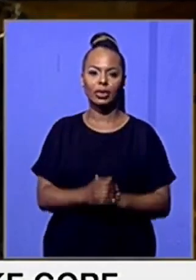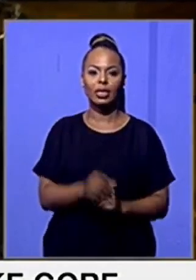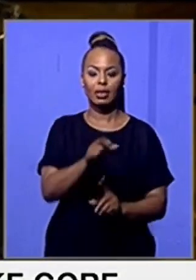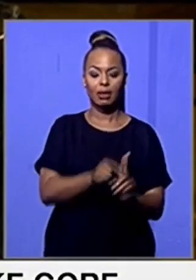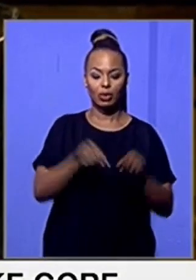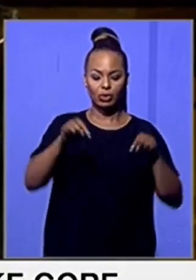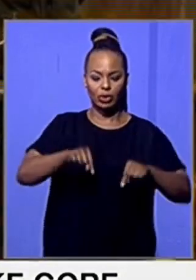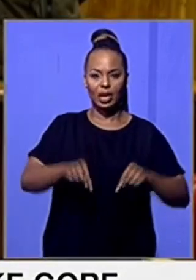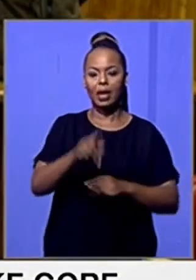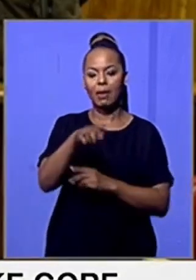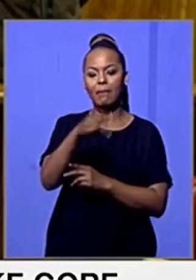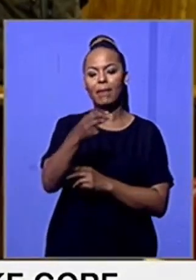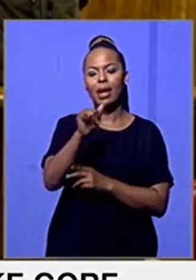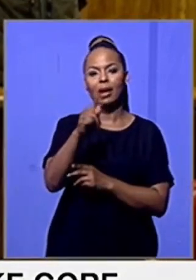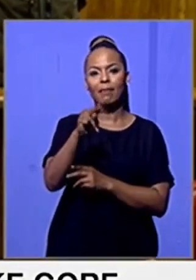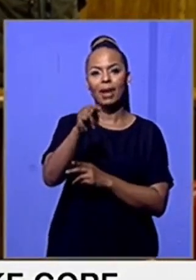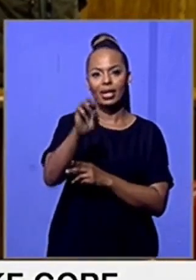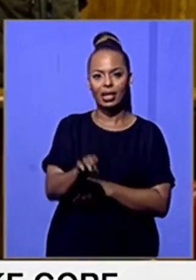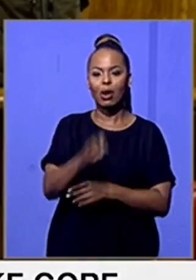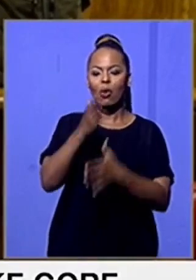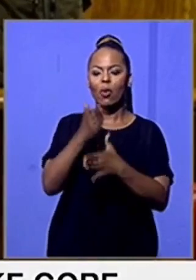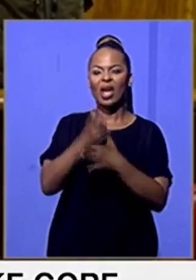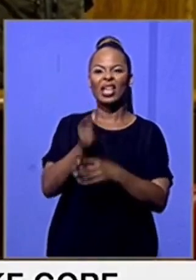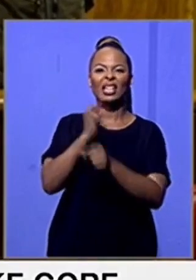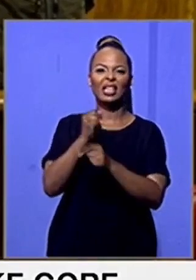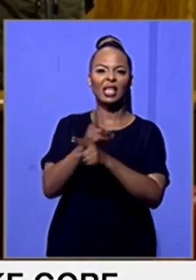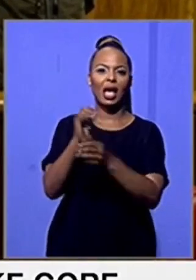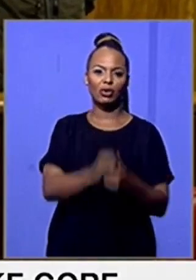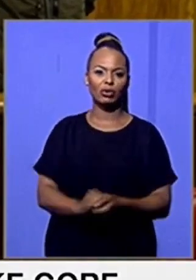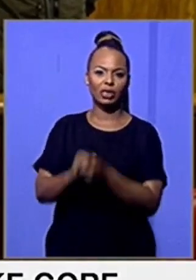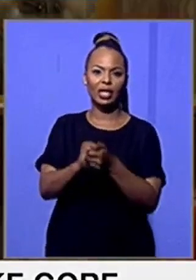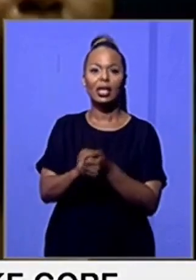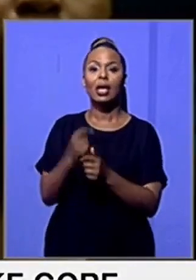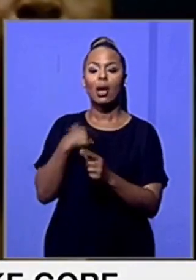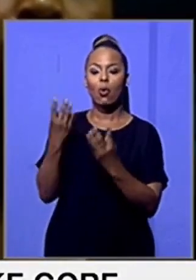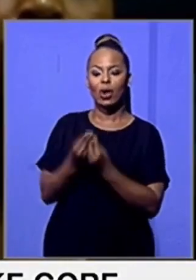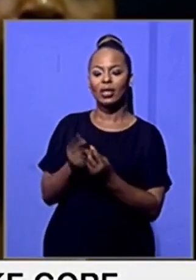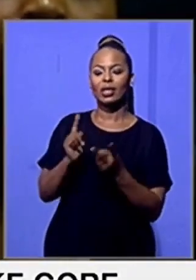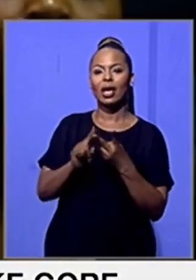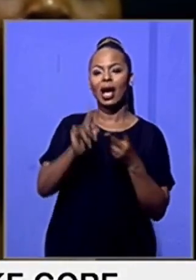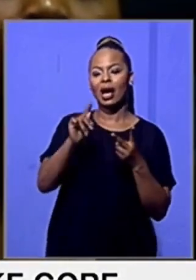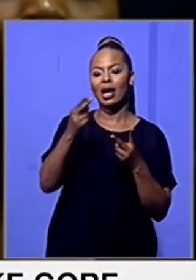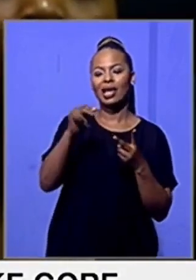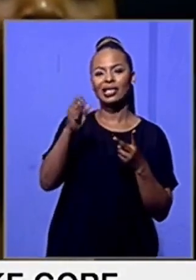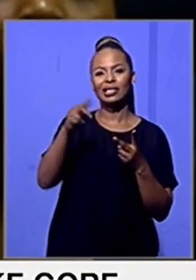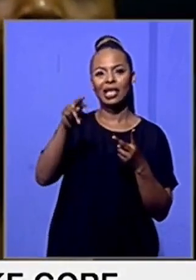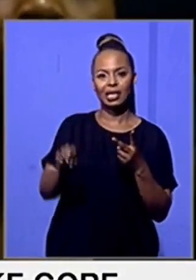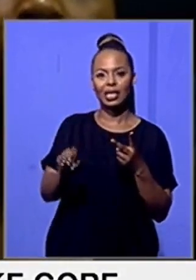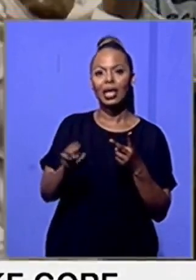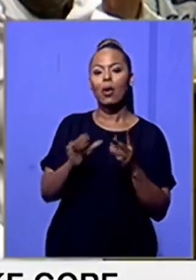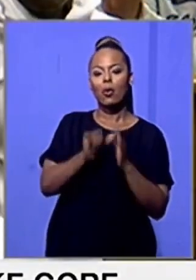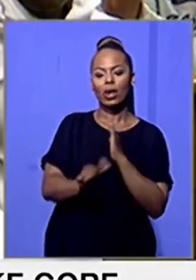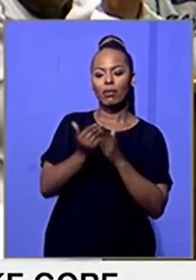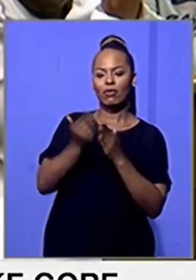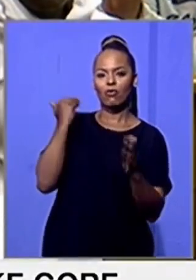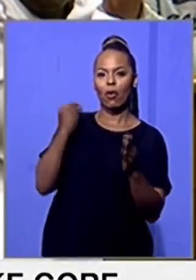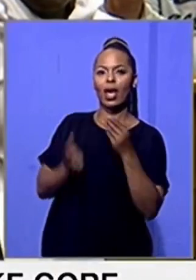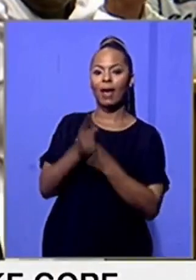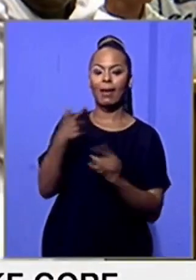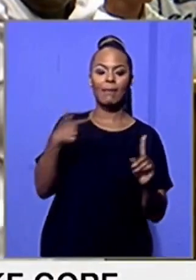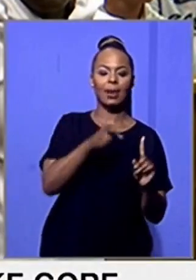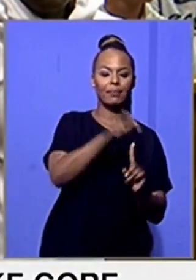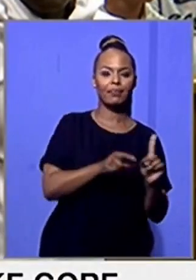Hadebe yo a neng a dira kwa industry ya ditaxi yo a neng a na le Khanyisani Mpungose dibeke pele thuntsho e diragala.